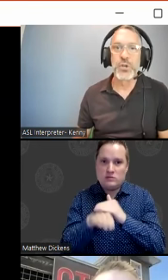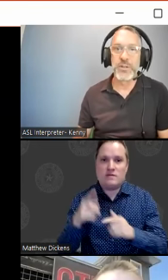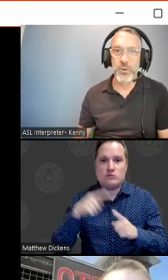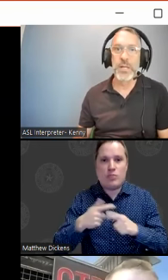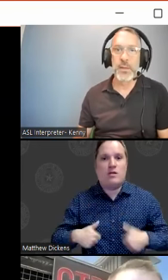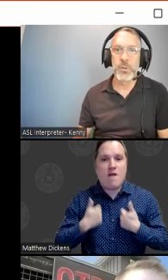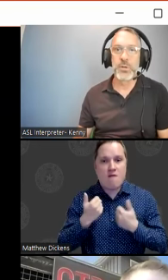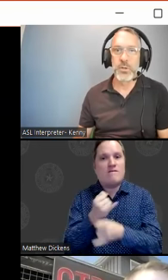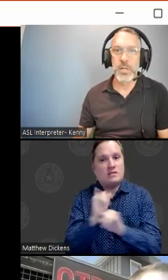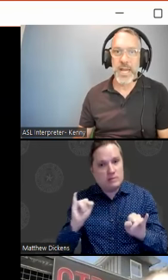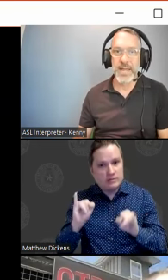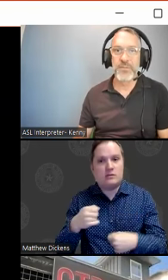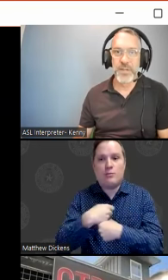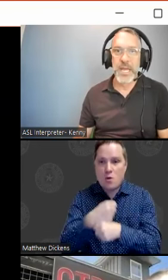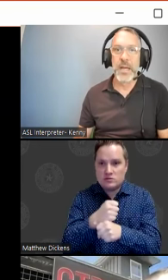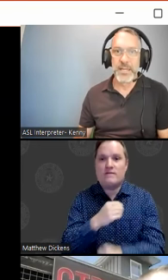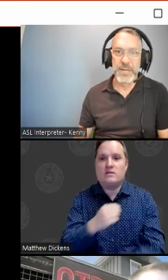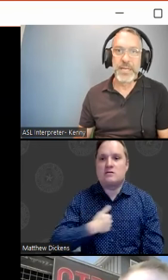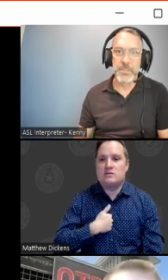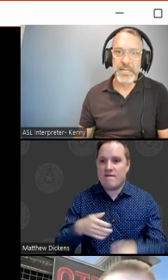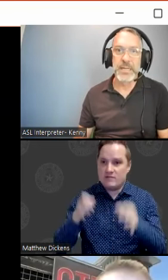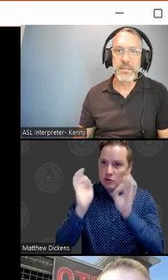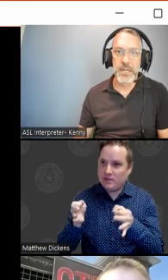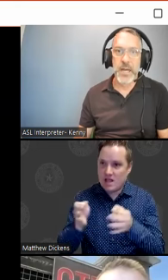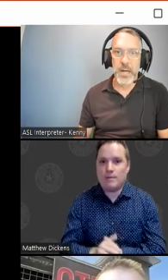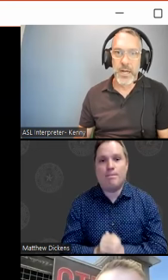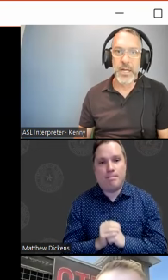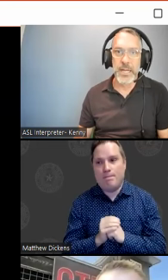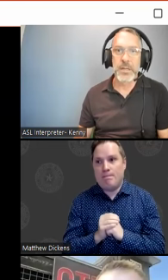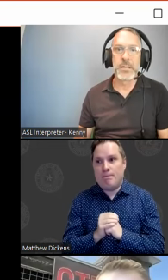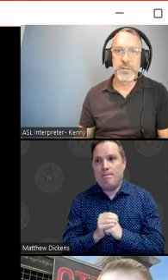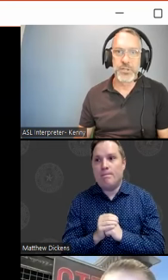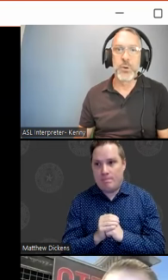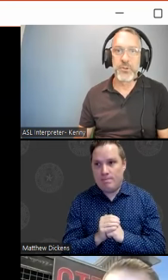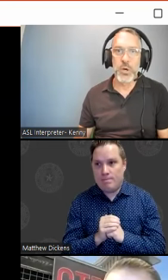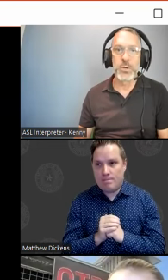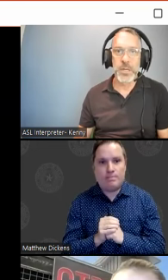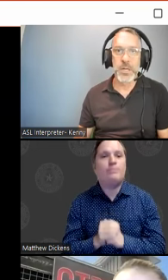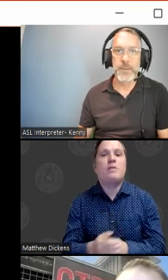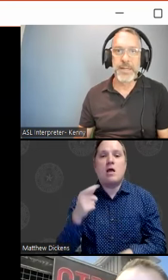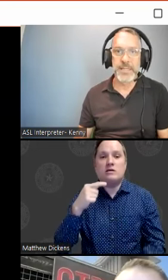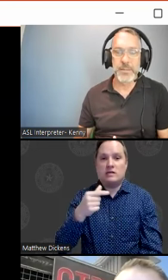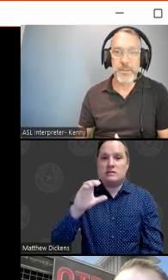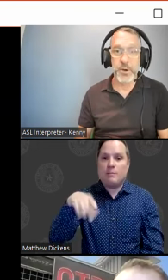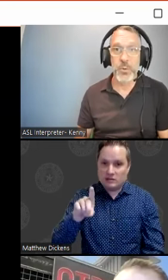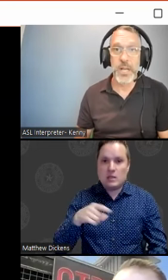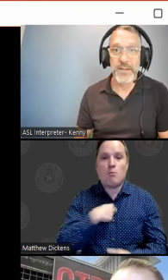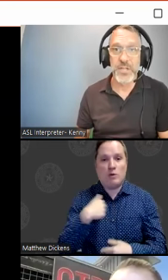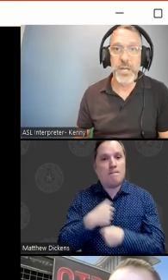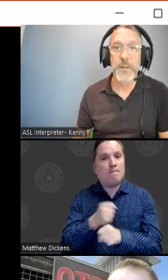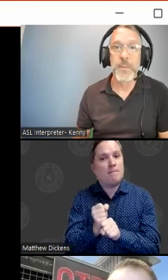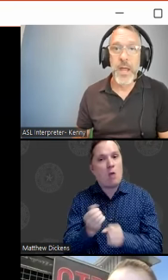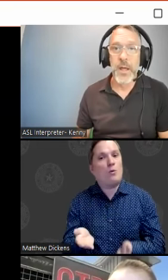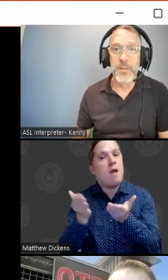to enjoy a full, equitable life, live independent, and determine their own